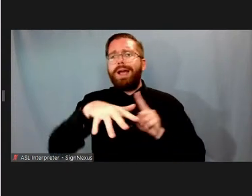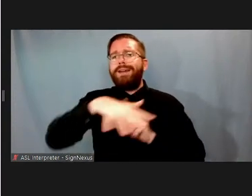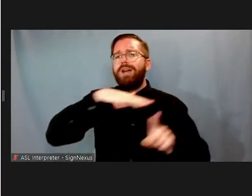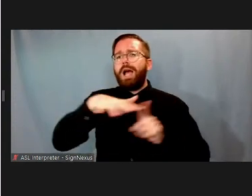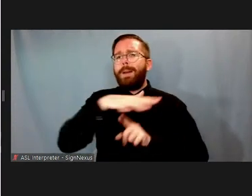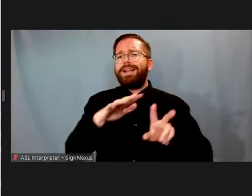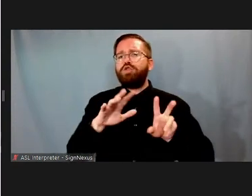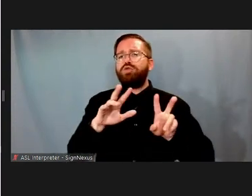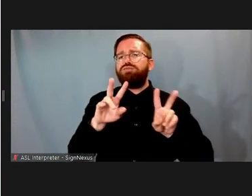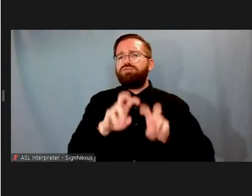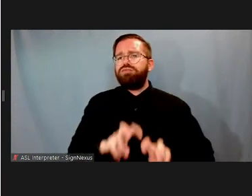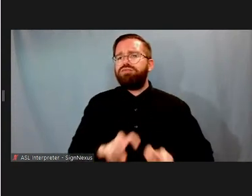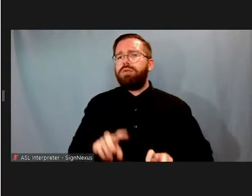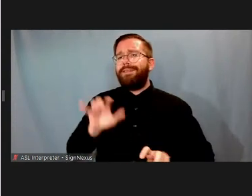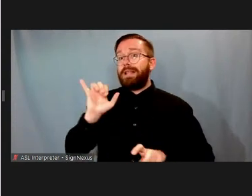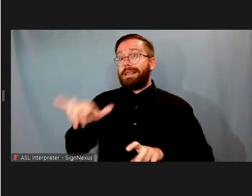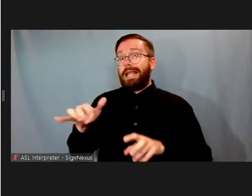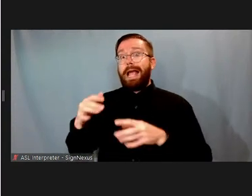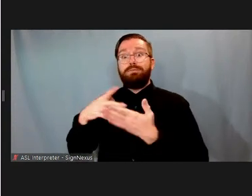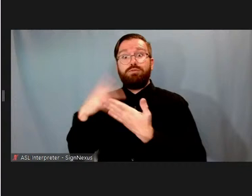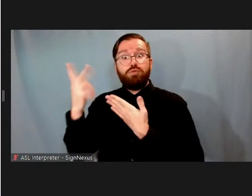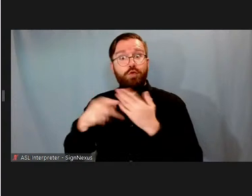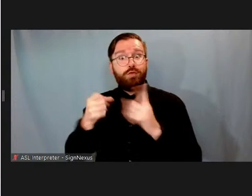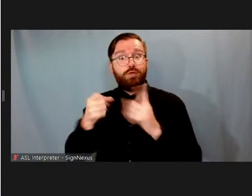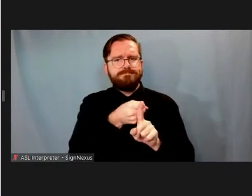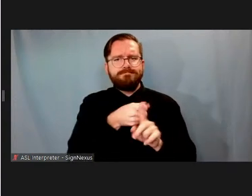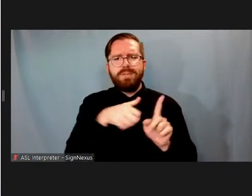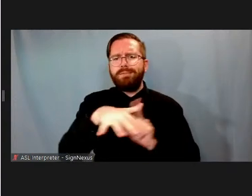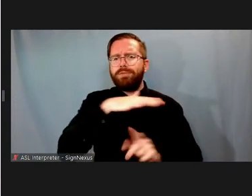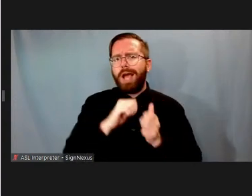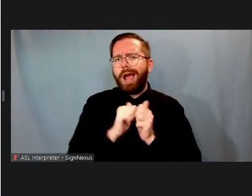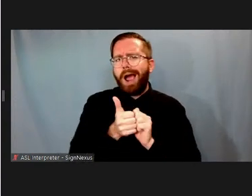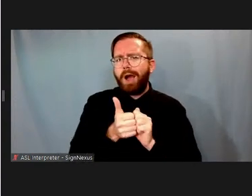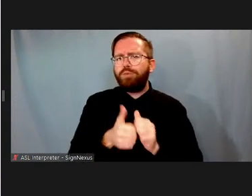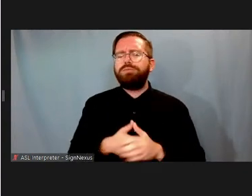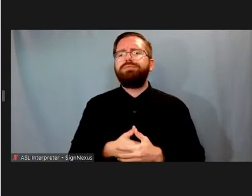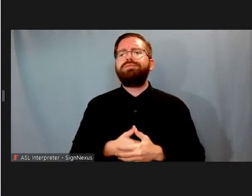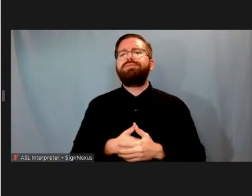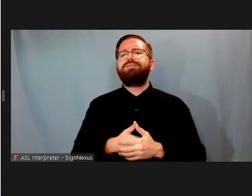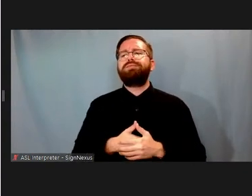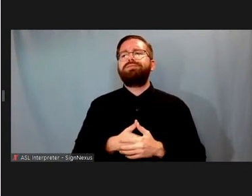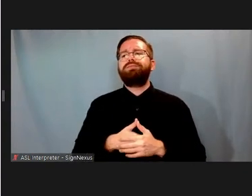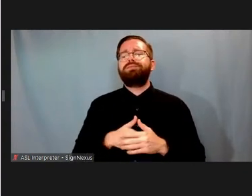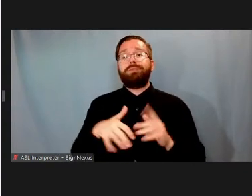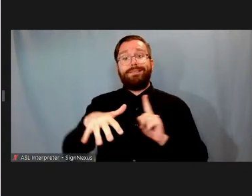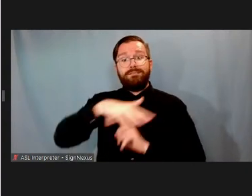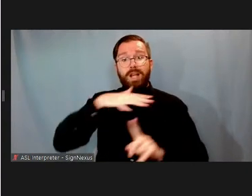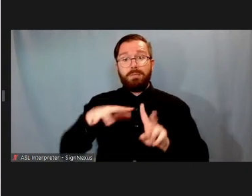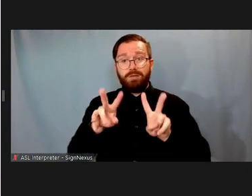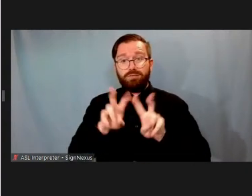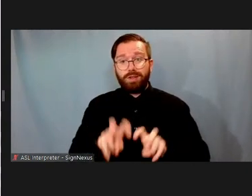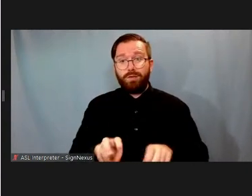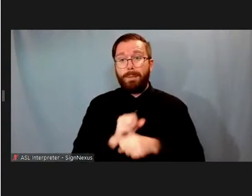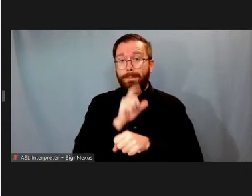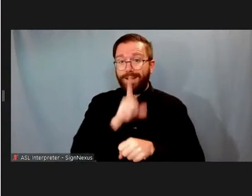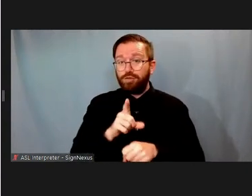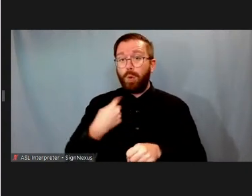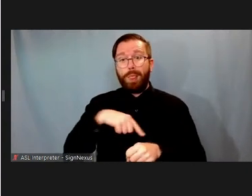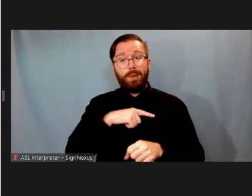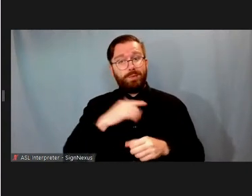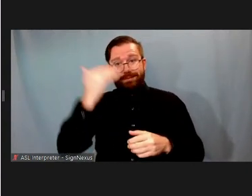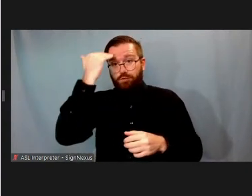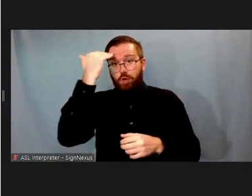this case the tolling an ea is performed to ensure federal agencies consider the environmental impacts of their actions in the